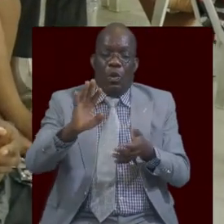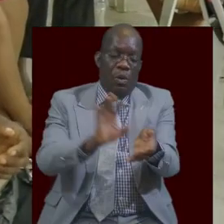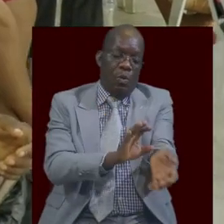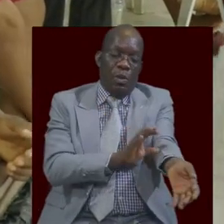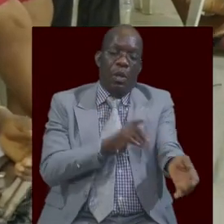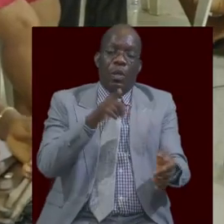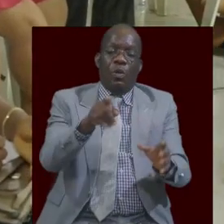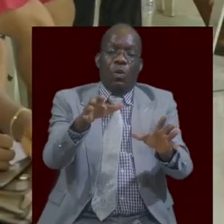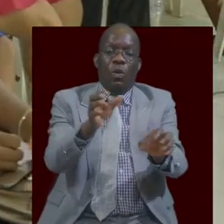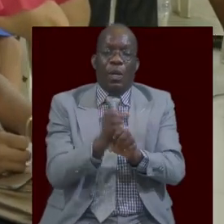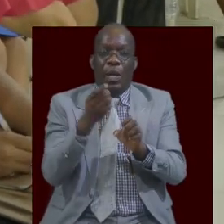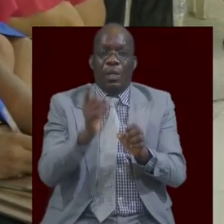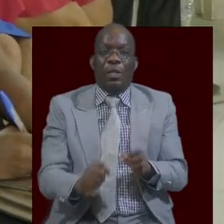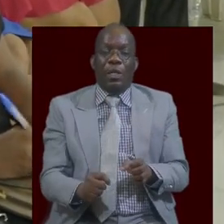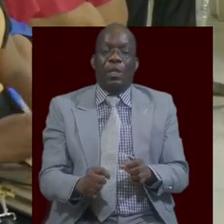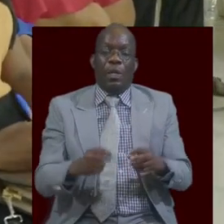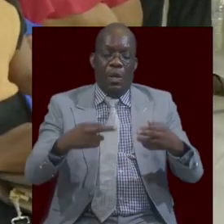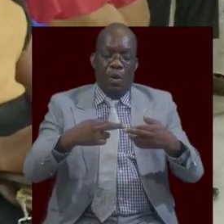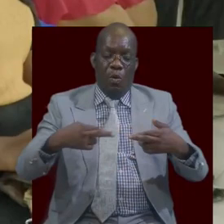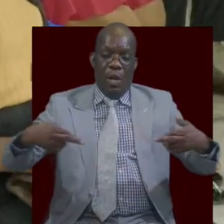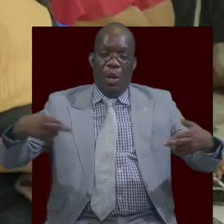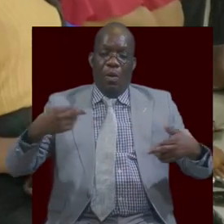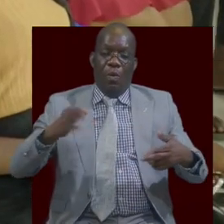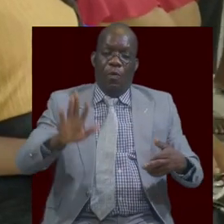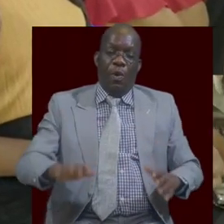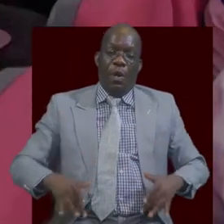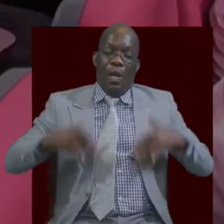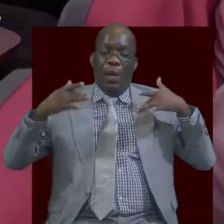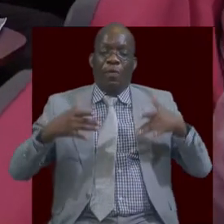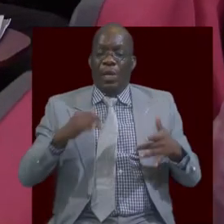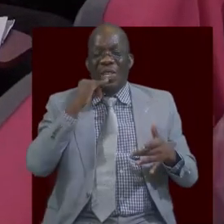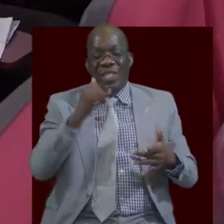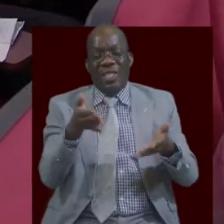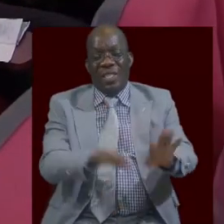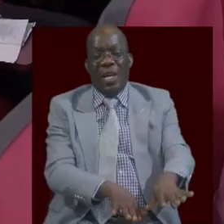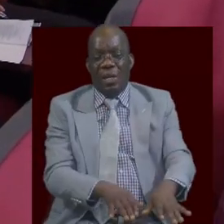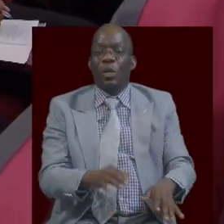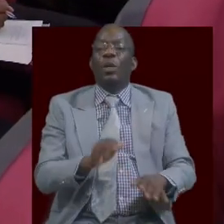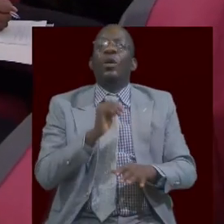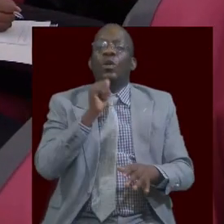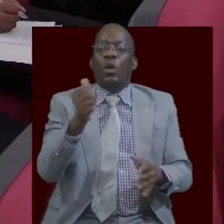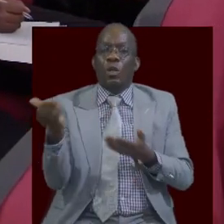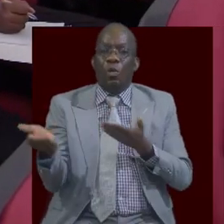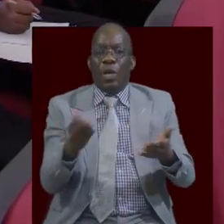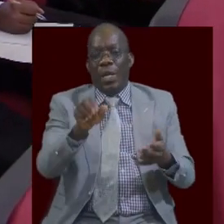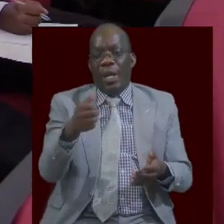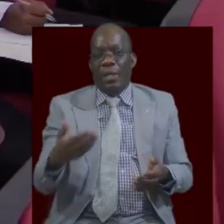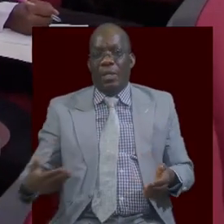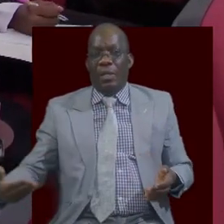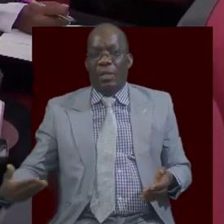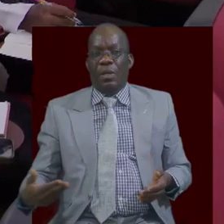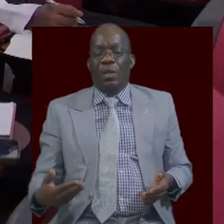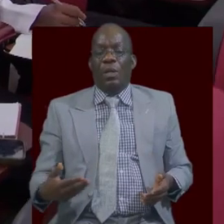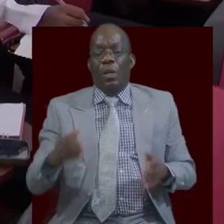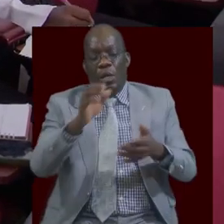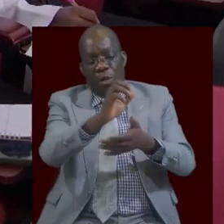fire wire of your life. It's dead. It's not bringing anything. Unplug